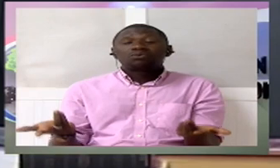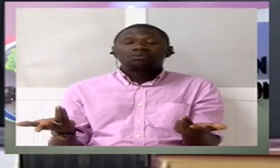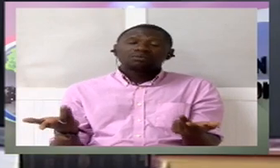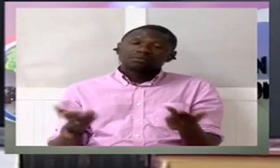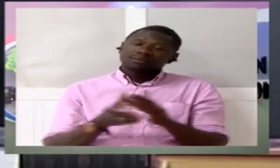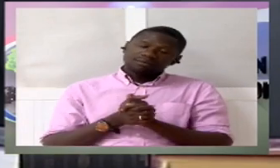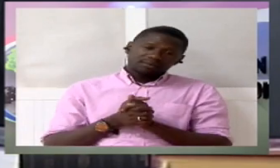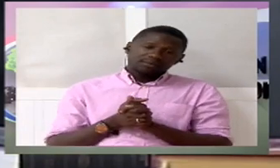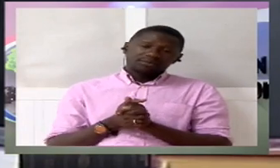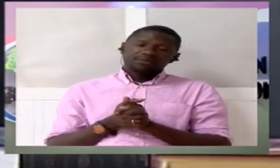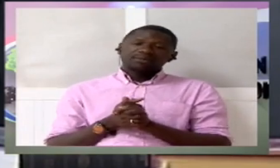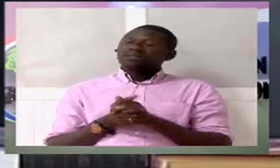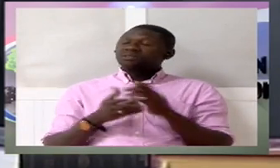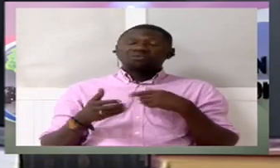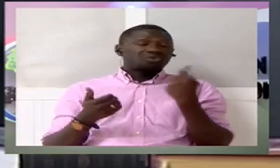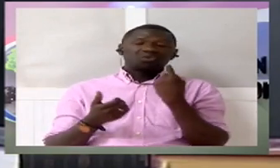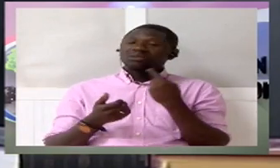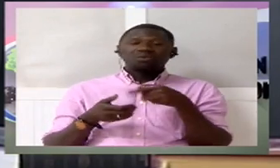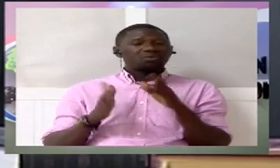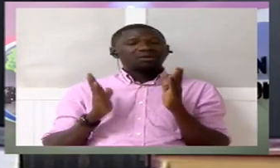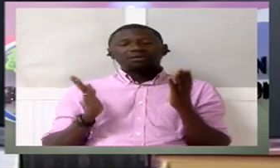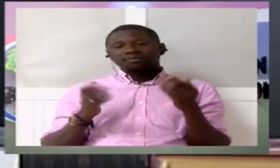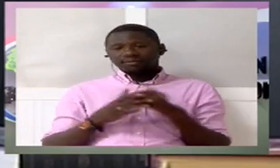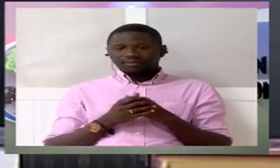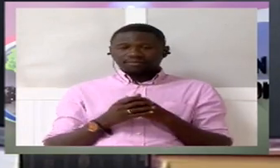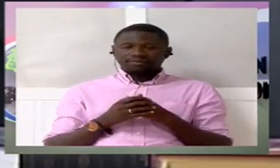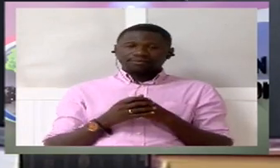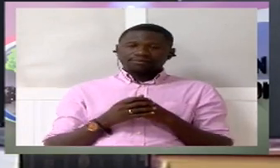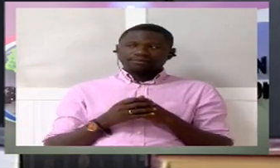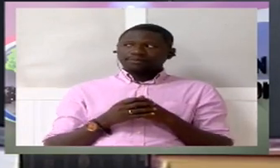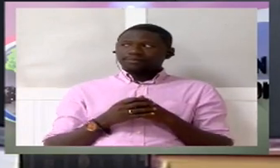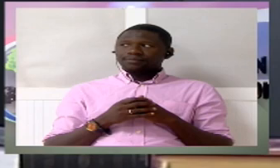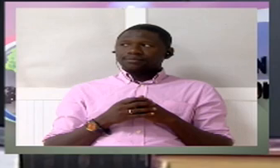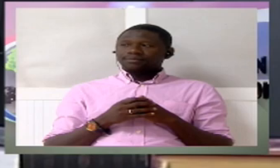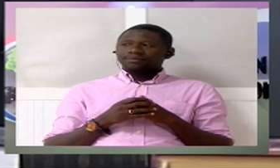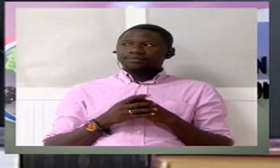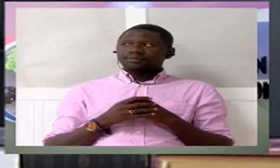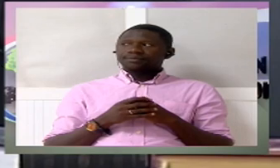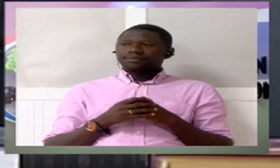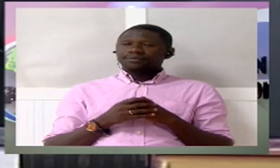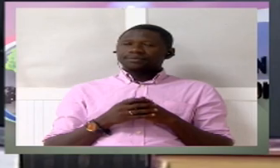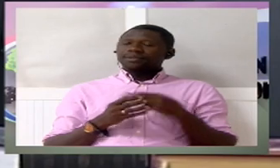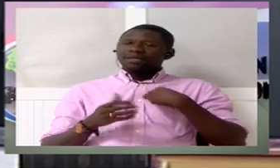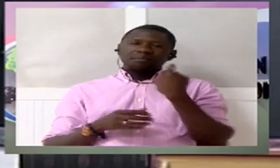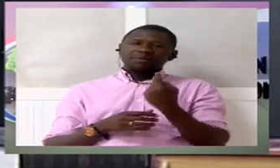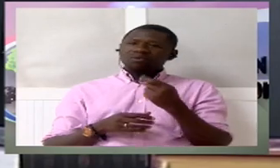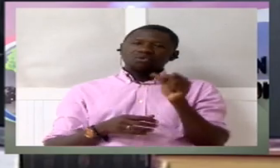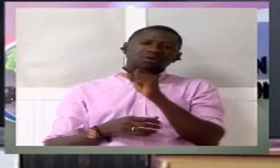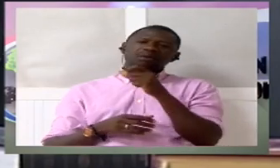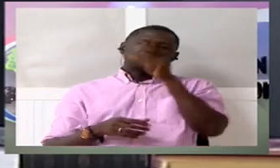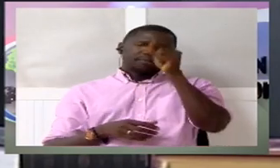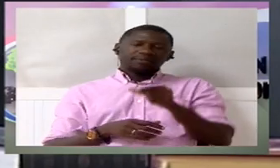to do? The order of the date. This was the order of the day. Either me or some other person.